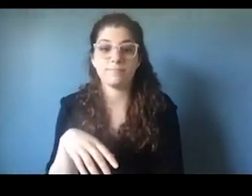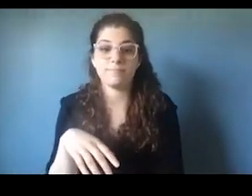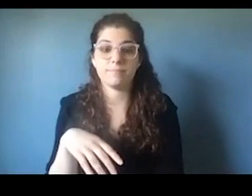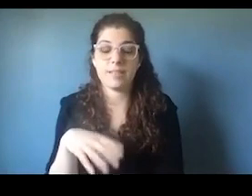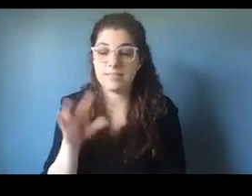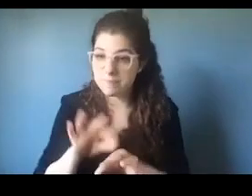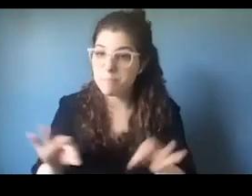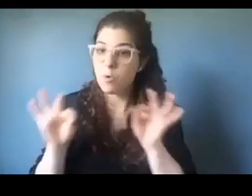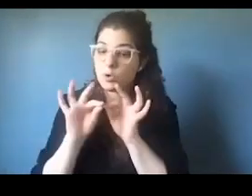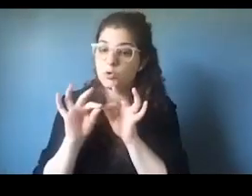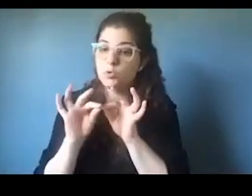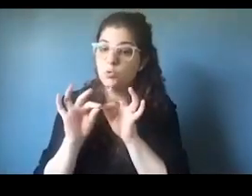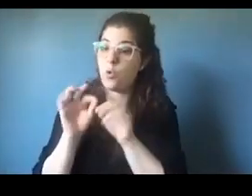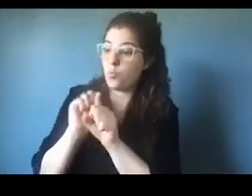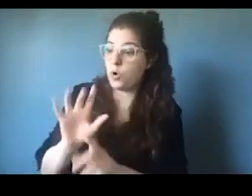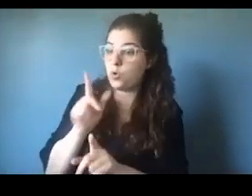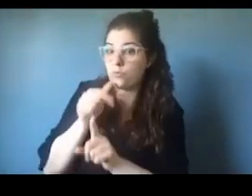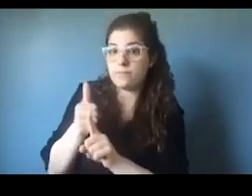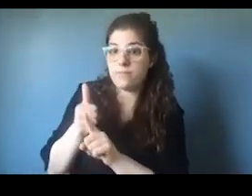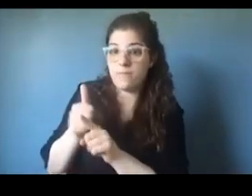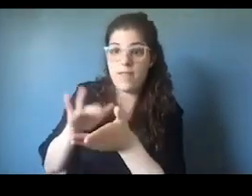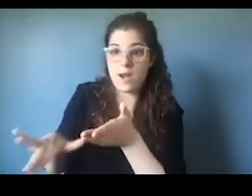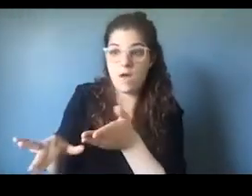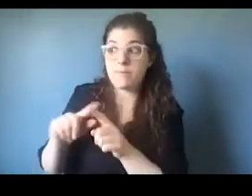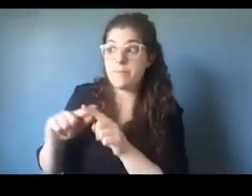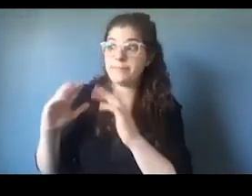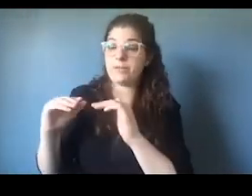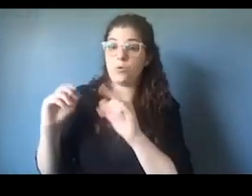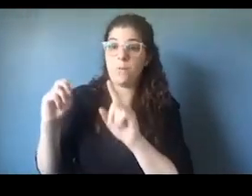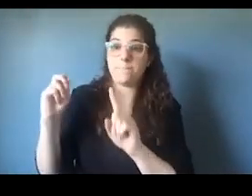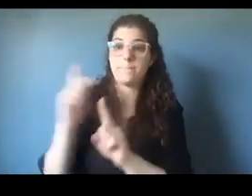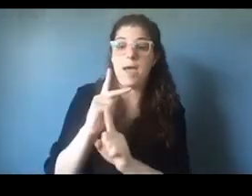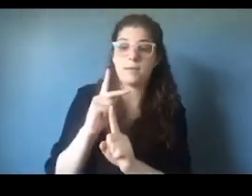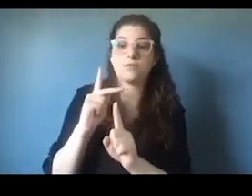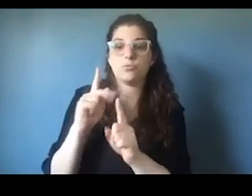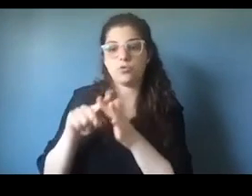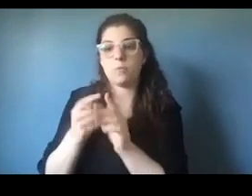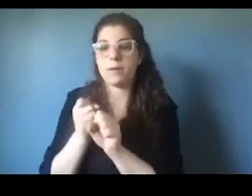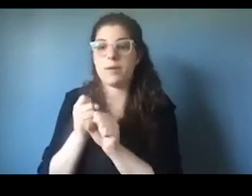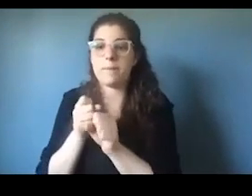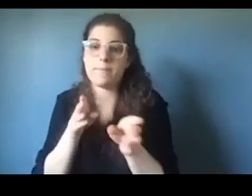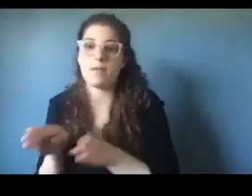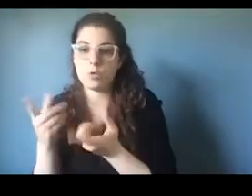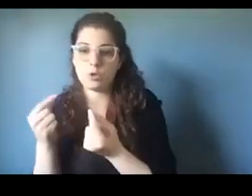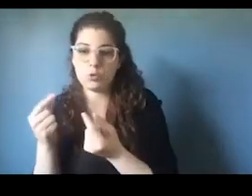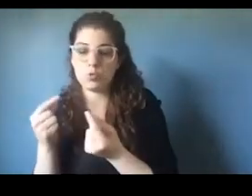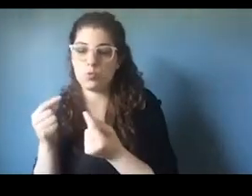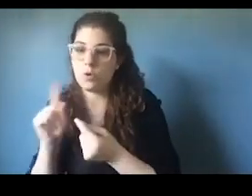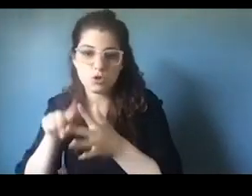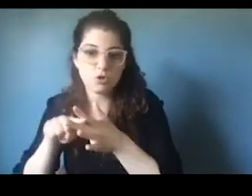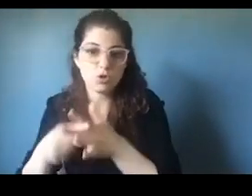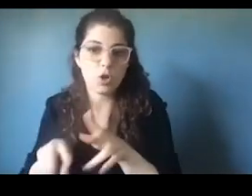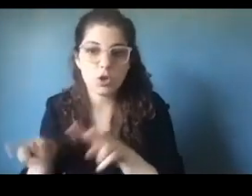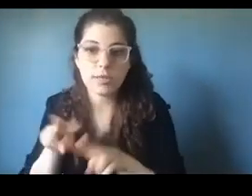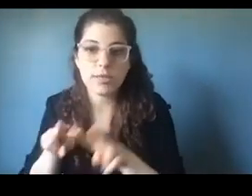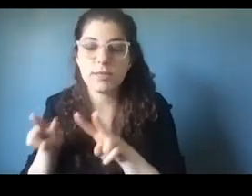get workers who are laid off but expecting to be recalled to start making contingency plans, what they'll do, like where they'll start looking